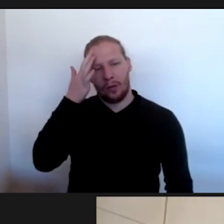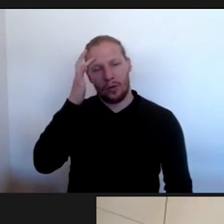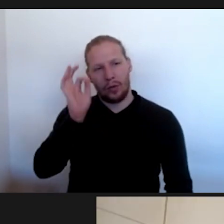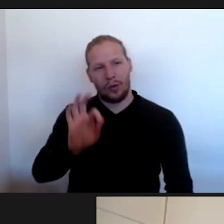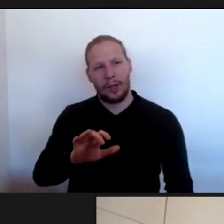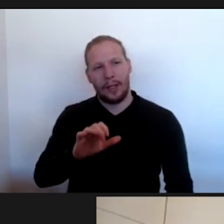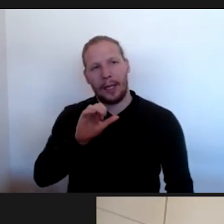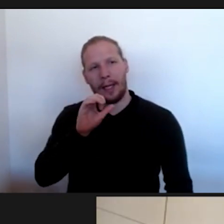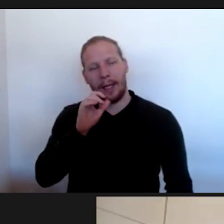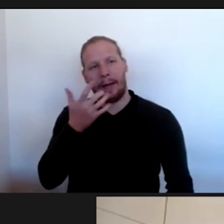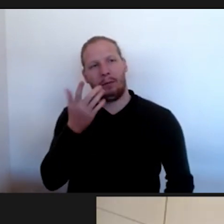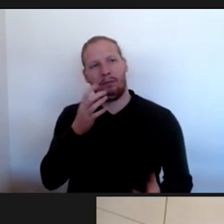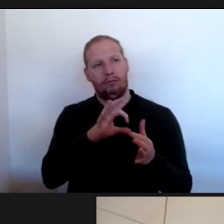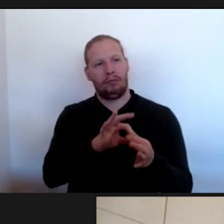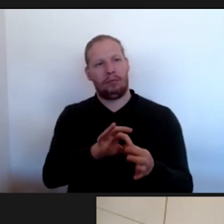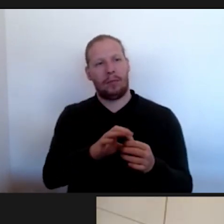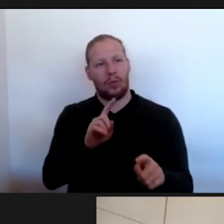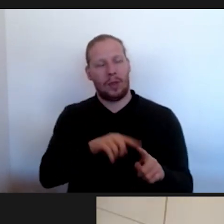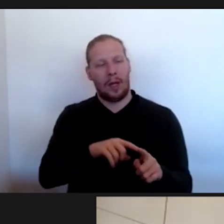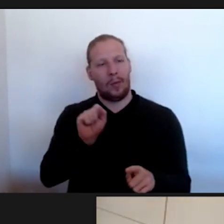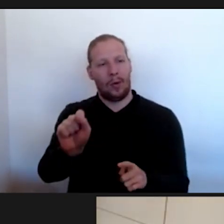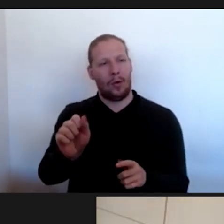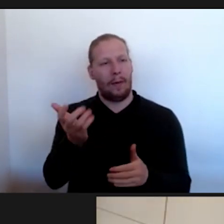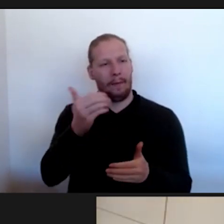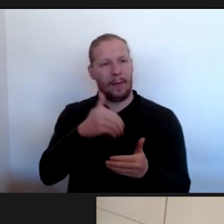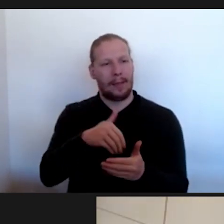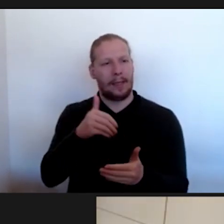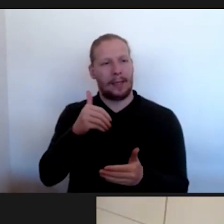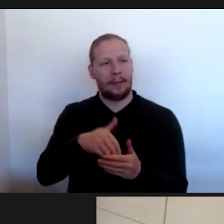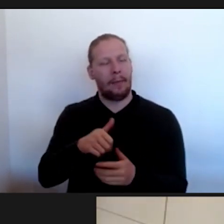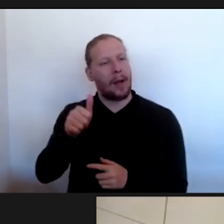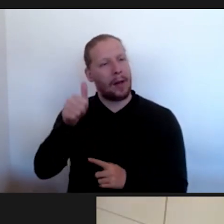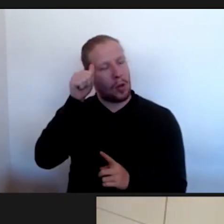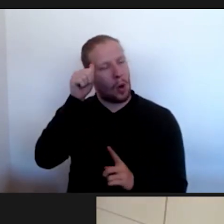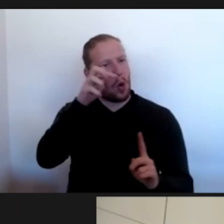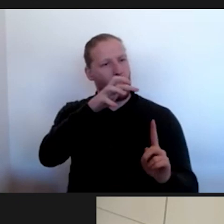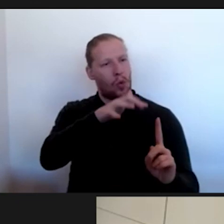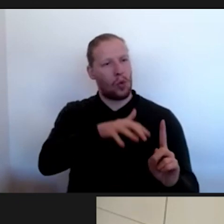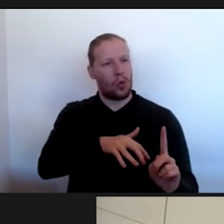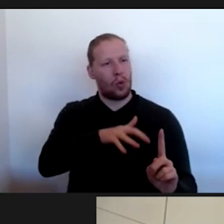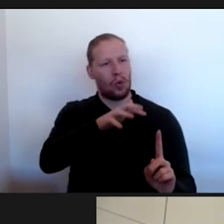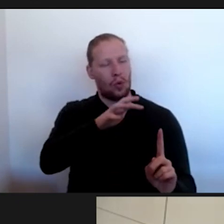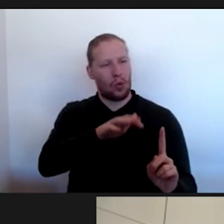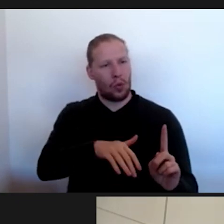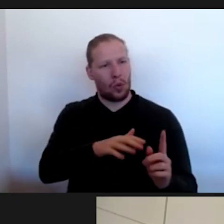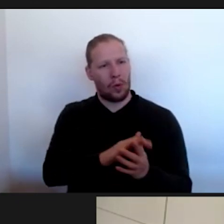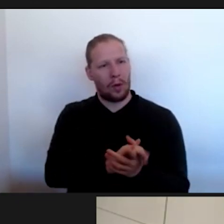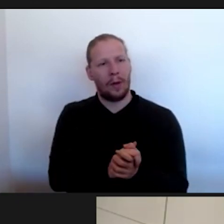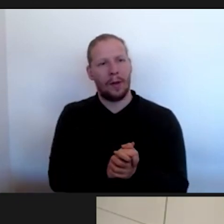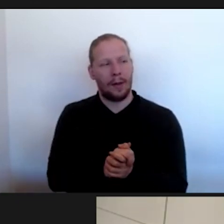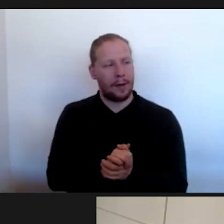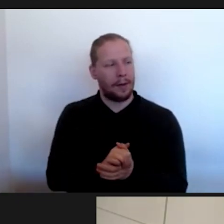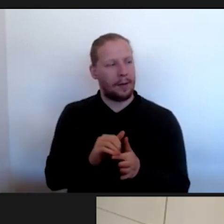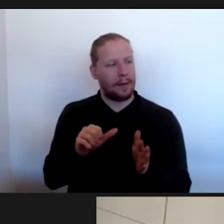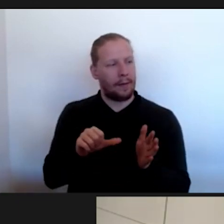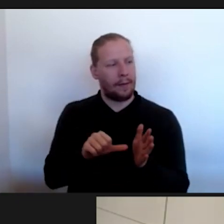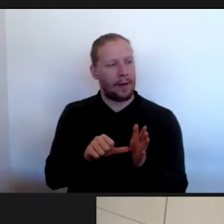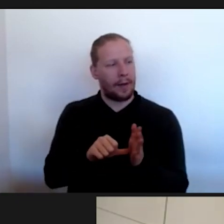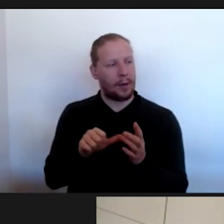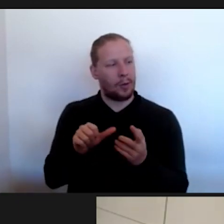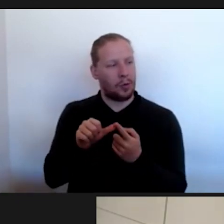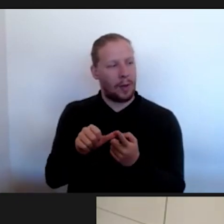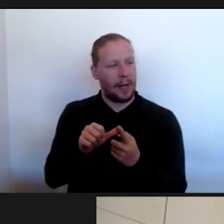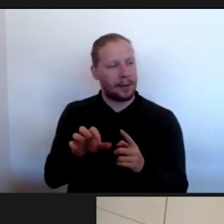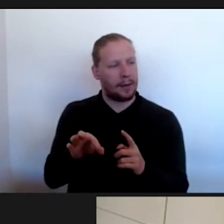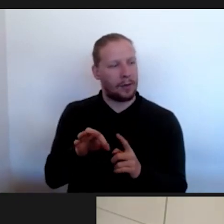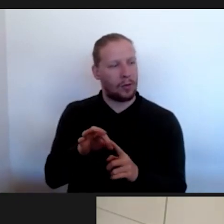with your participants and knowing who they are. I mean, it's very hard to answer this question